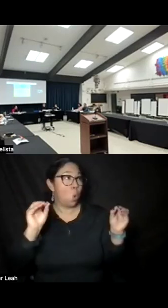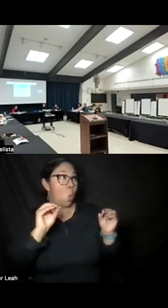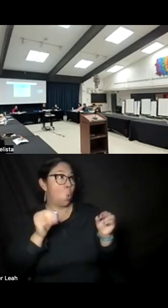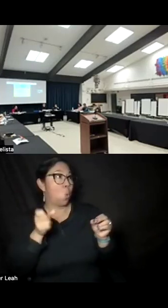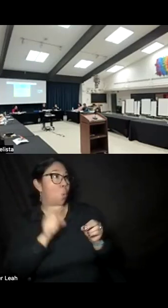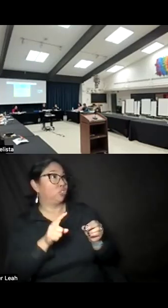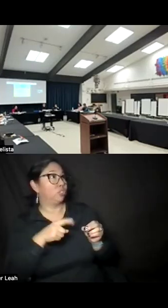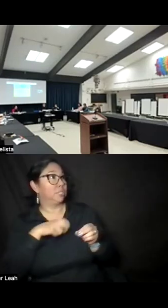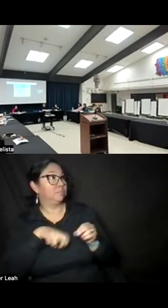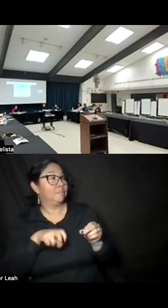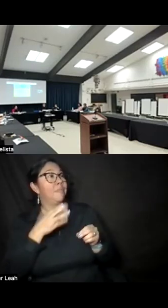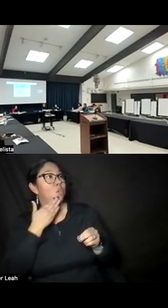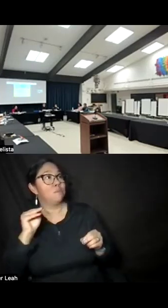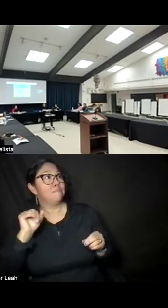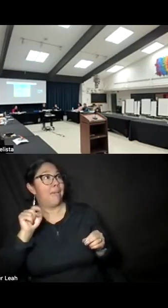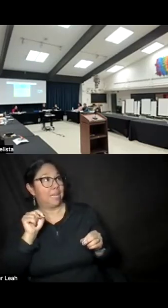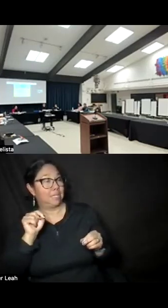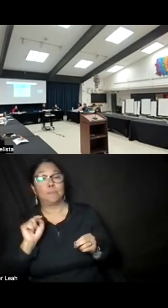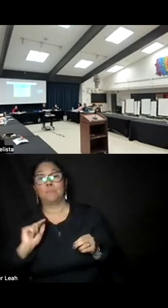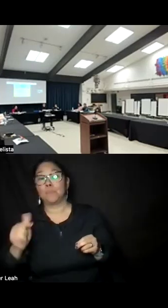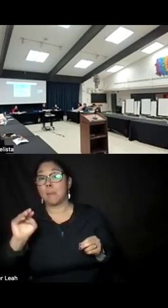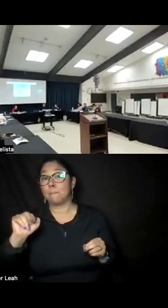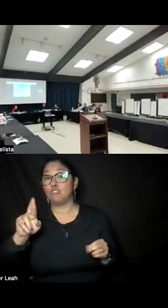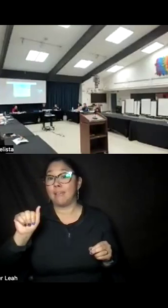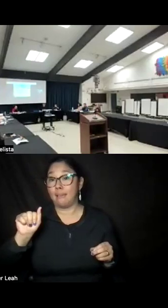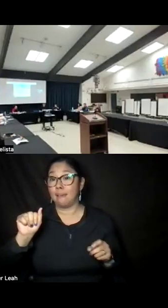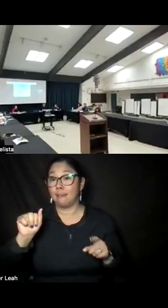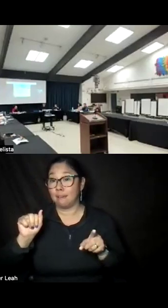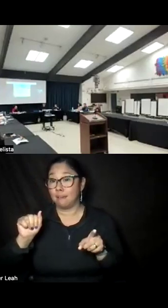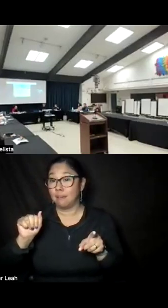for the budget. Okay. Thank you, Matt. And Maria?